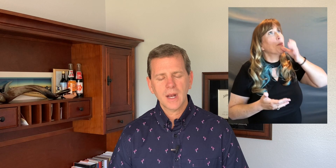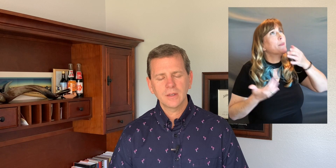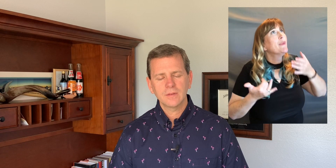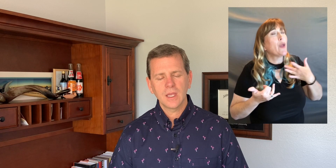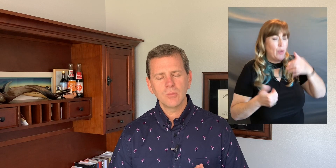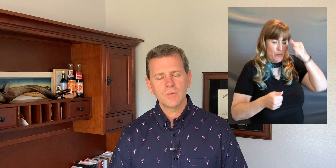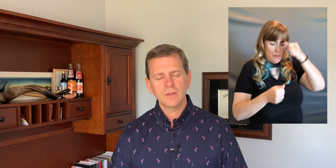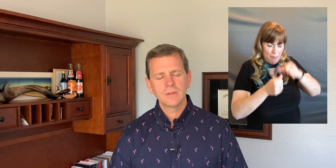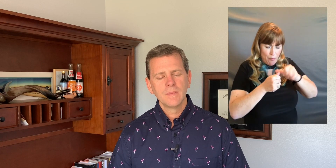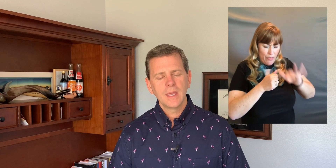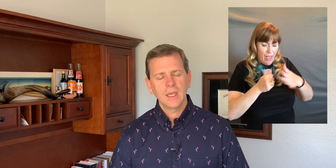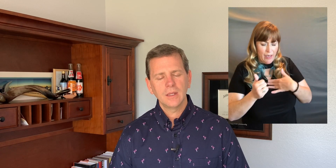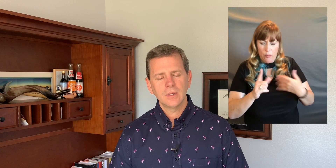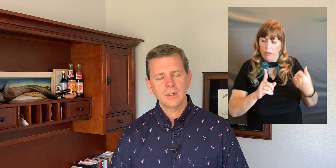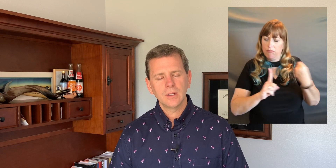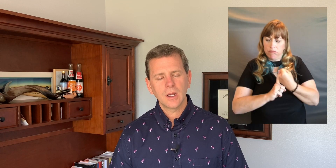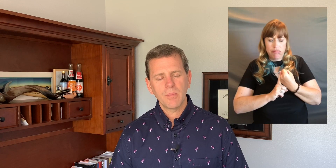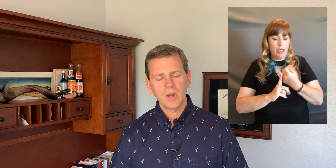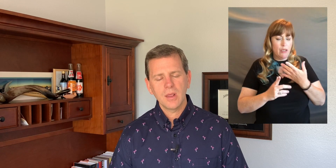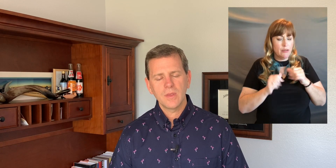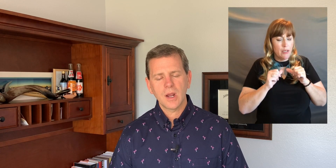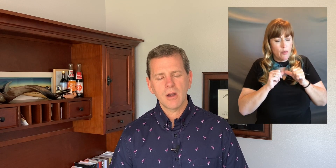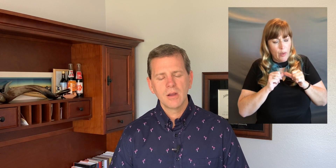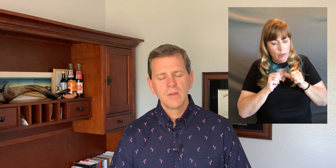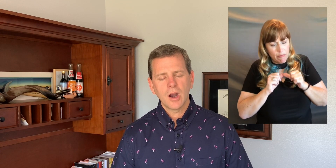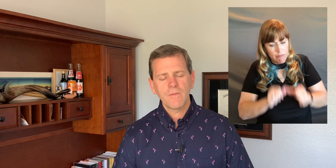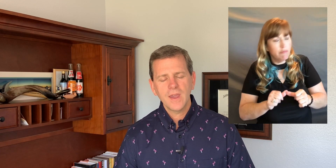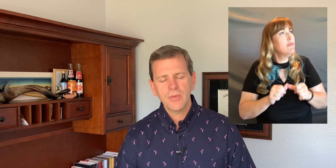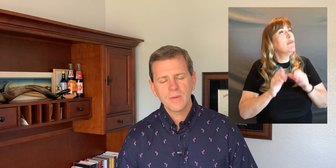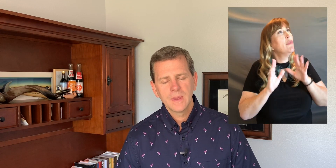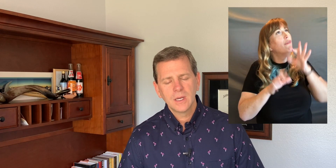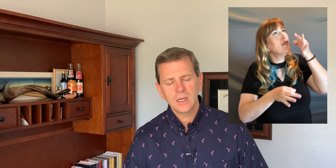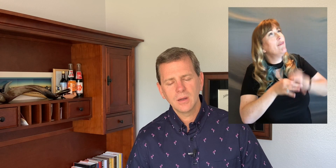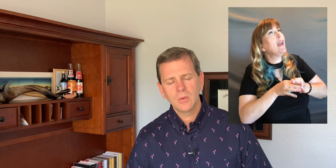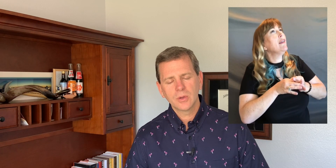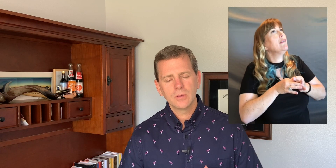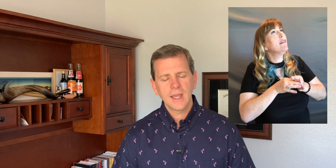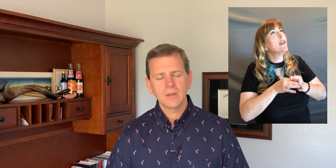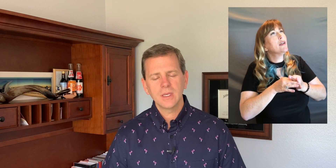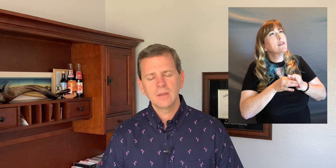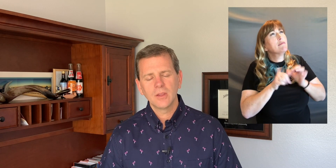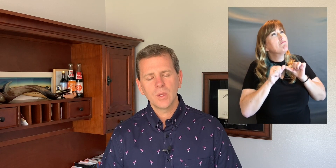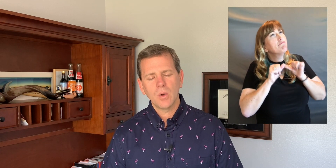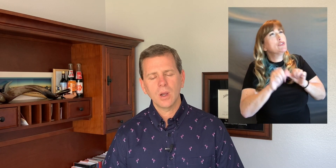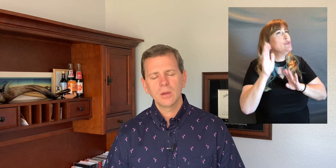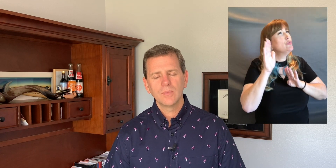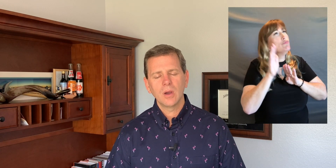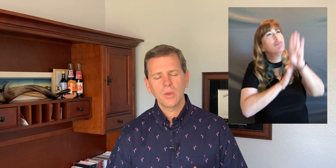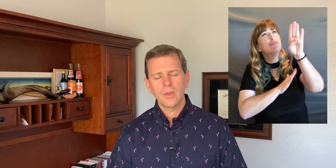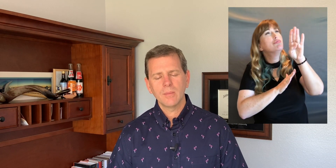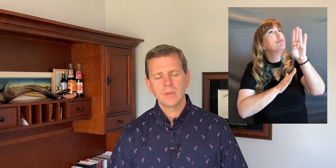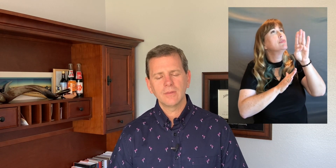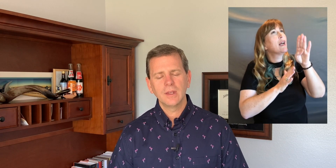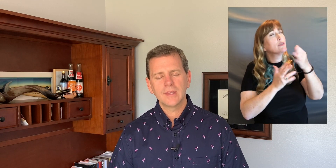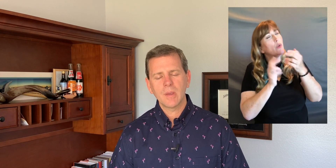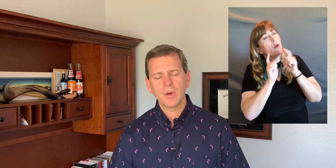would impact us and move us. And God, I pray that our faith would grow daily as we walk with